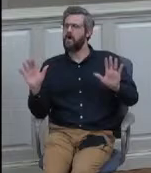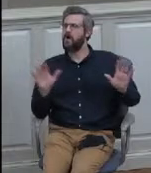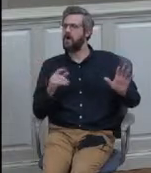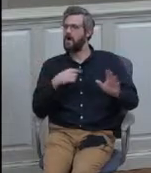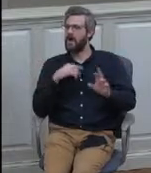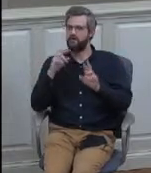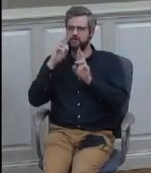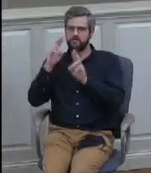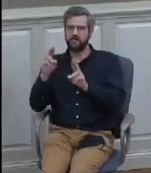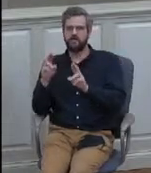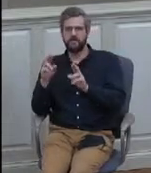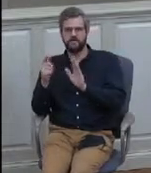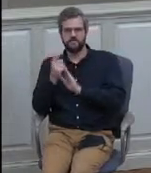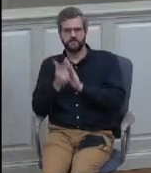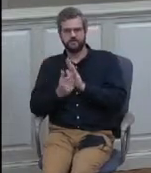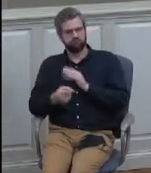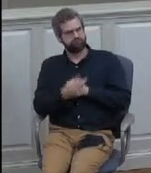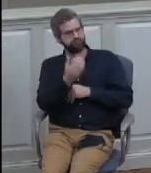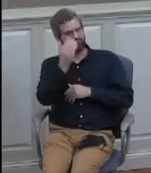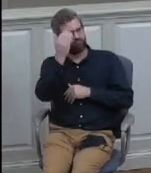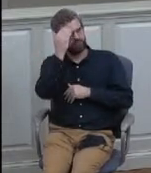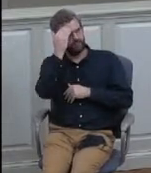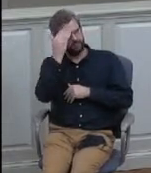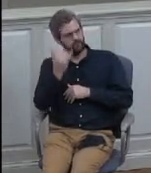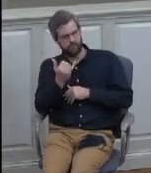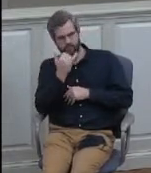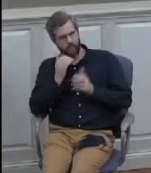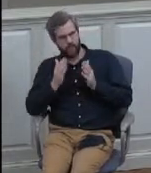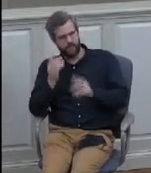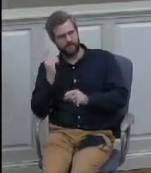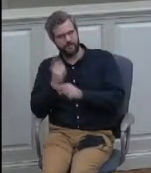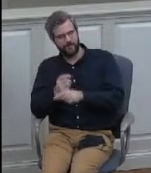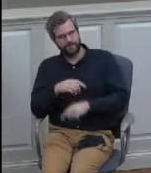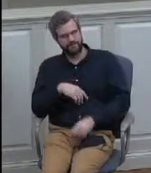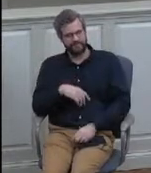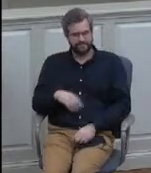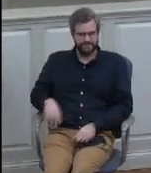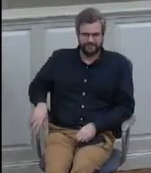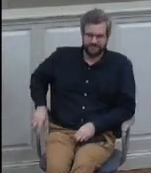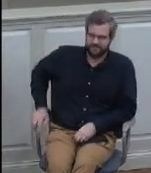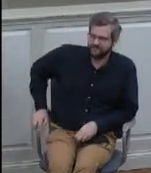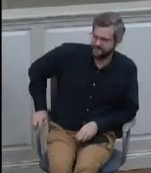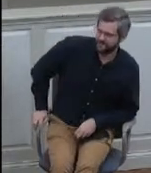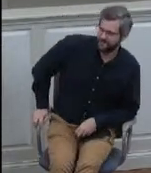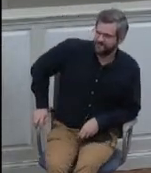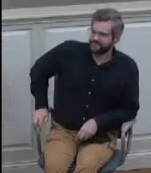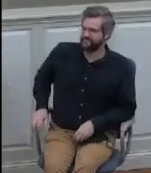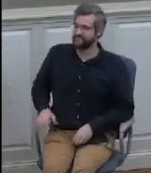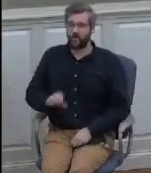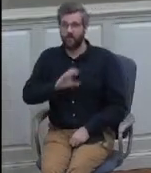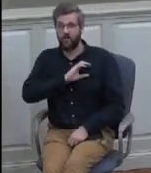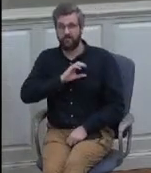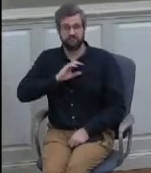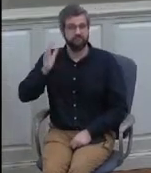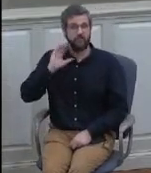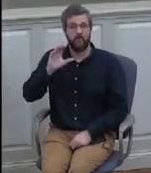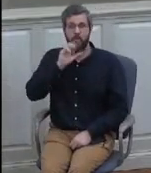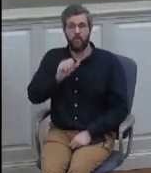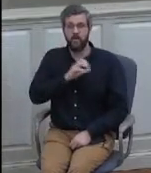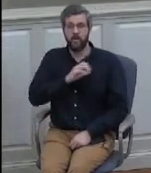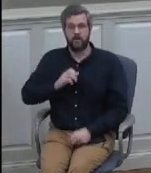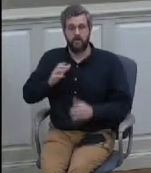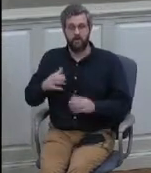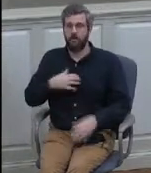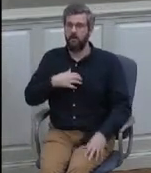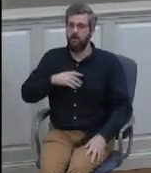respect for the city attorney. He always goes the wrong way, doesn't he? That's what Commissioner Crowley always used to do. Somebody complained about 8.